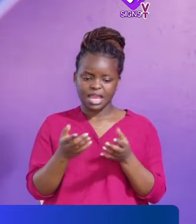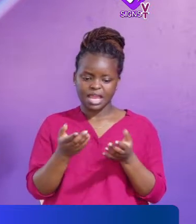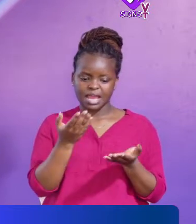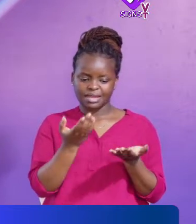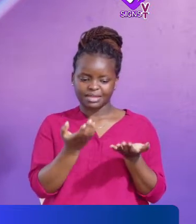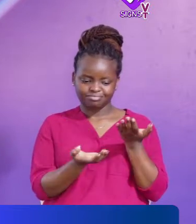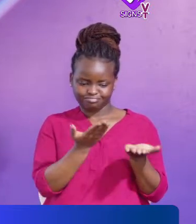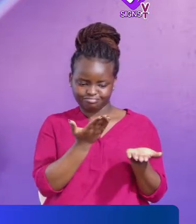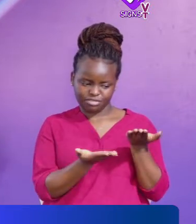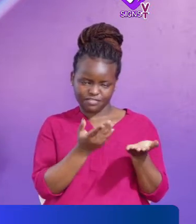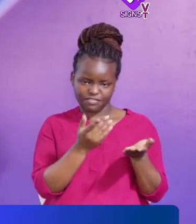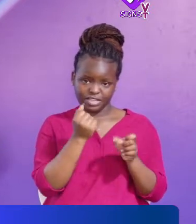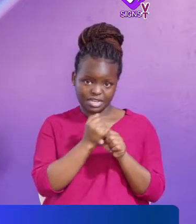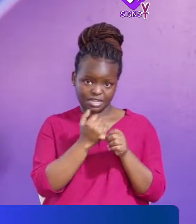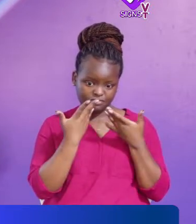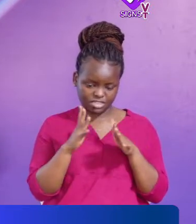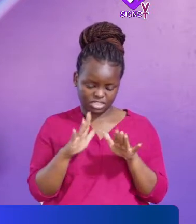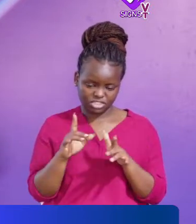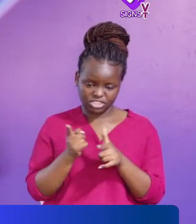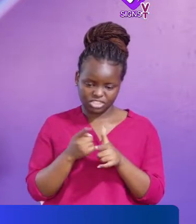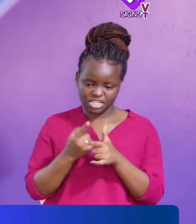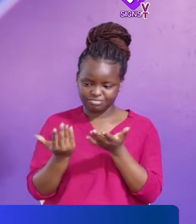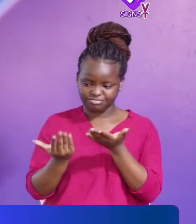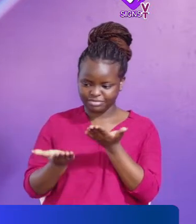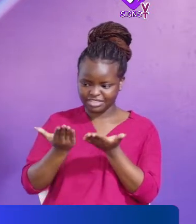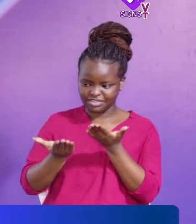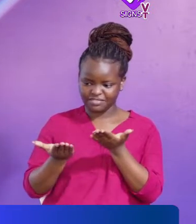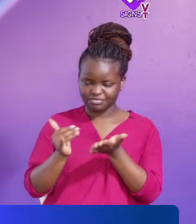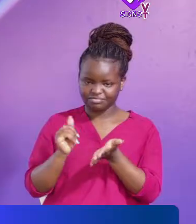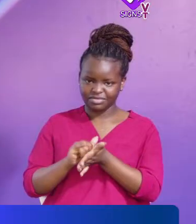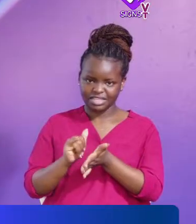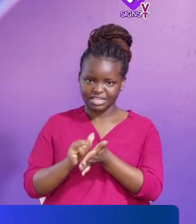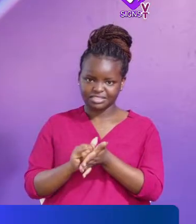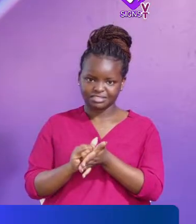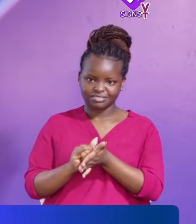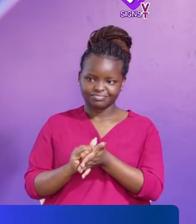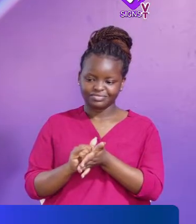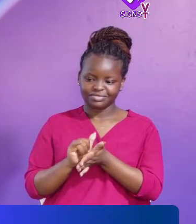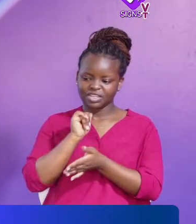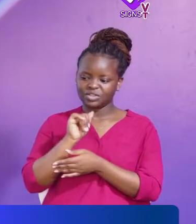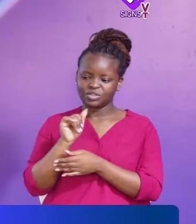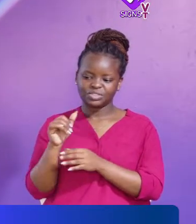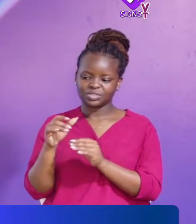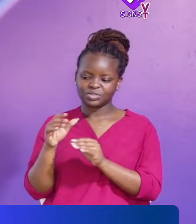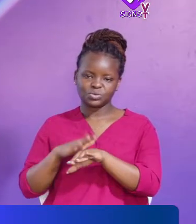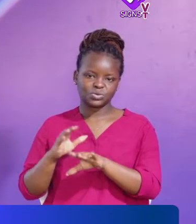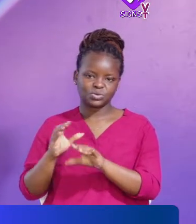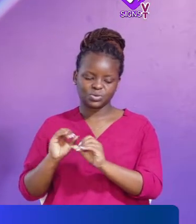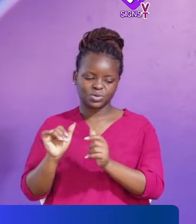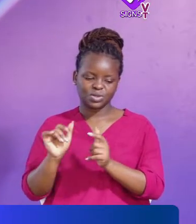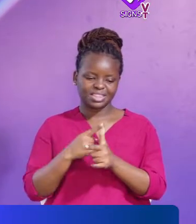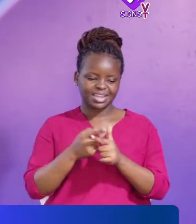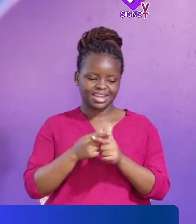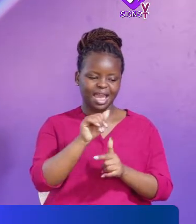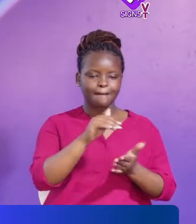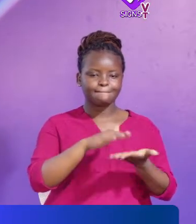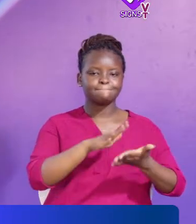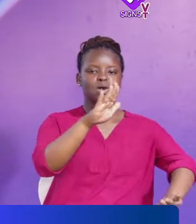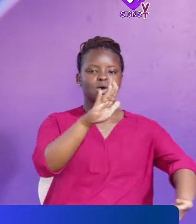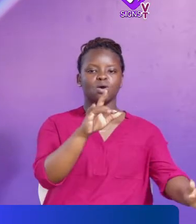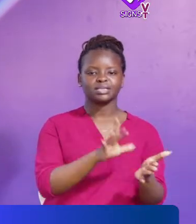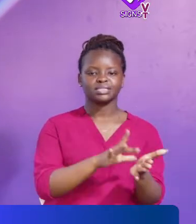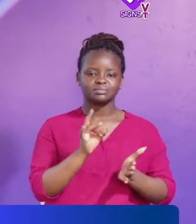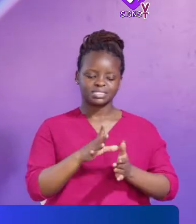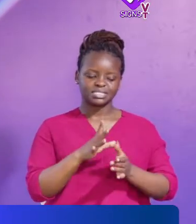done, and then that survey is deemed unfit. Then another survey, a more expensive survey is